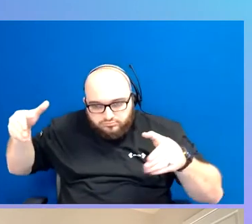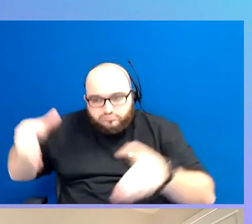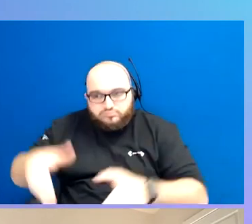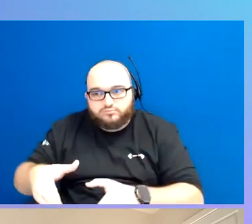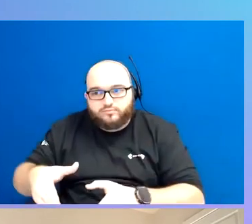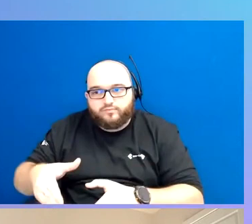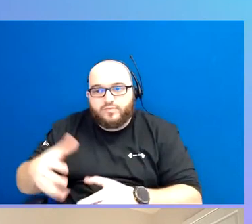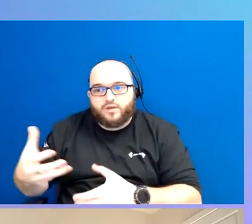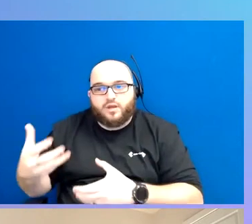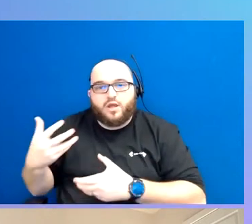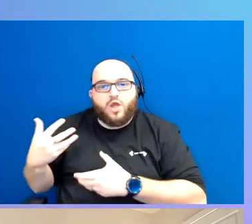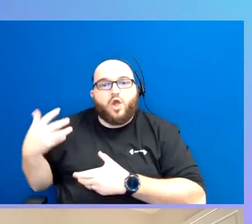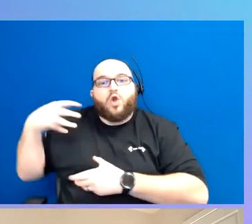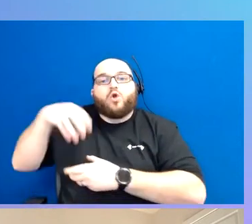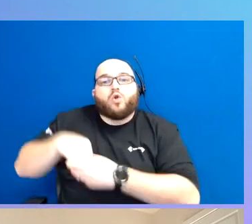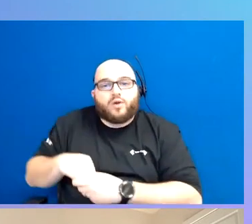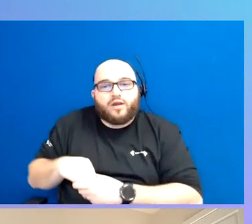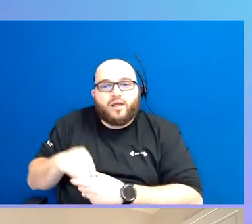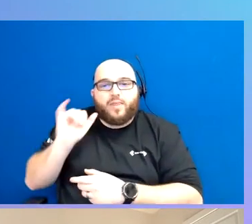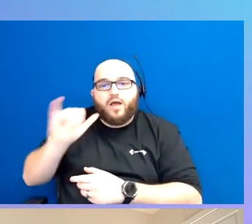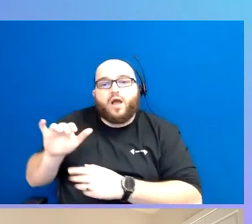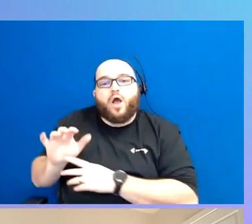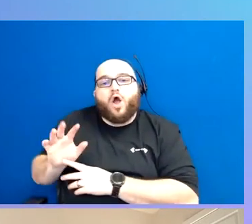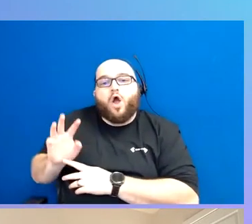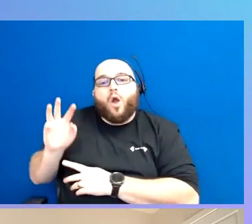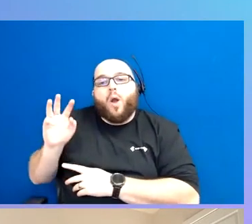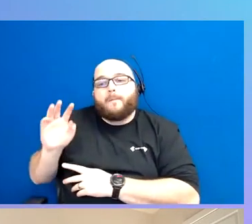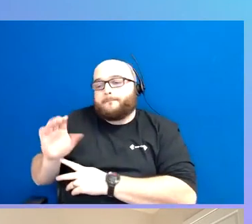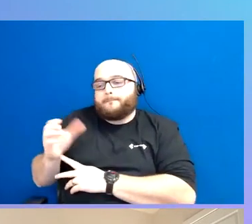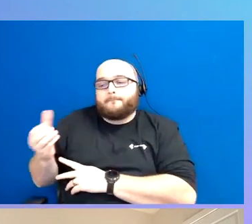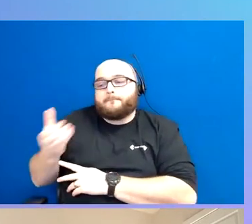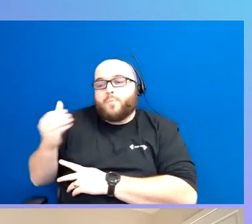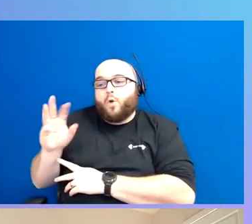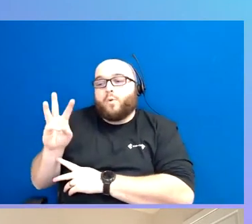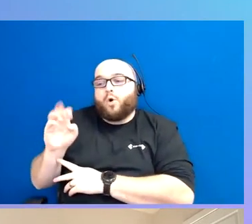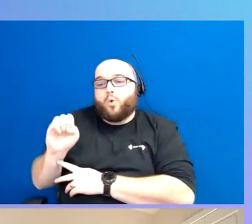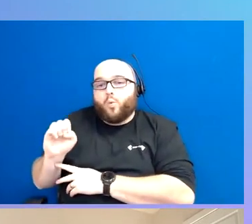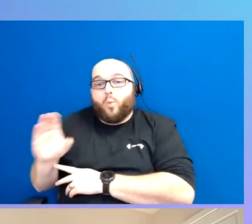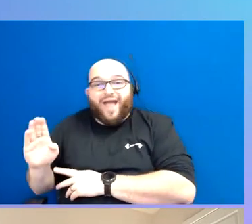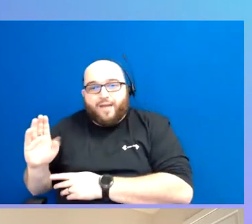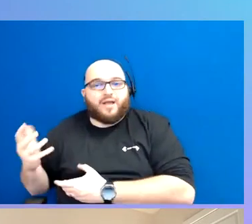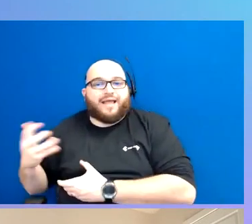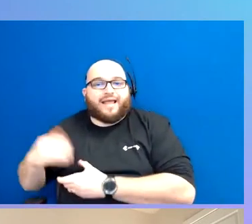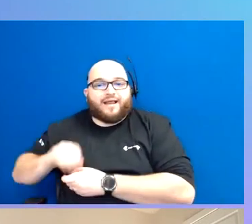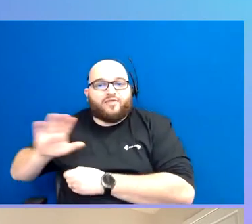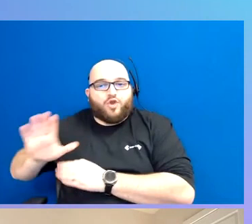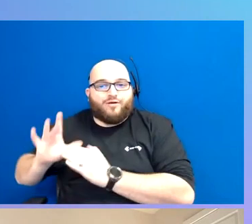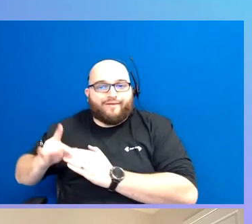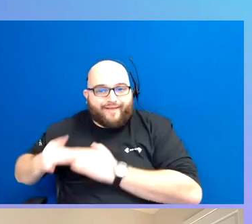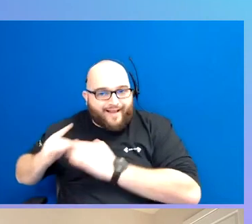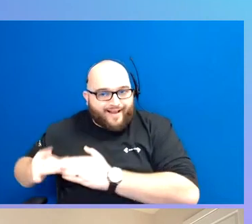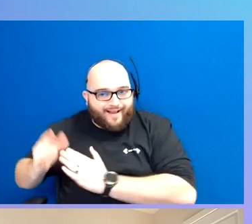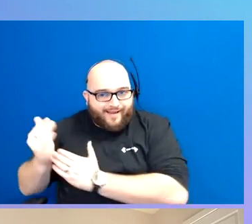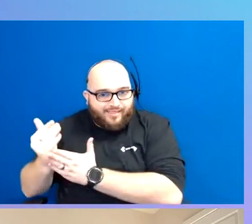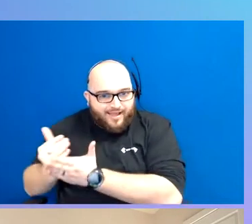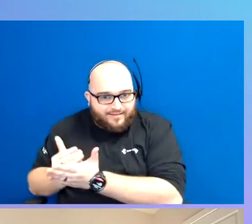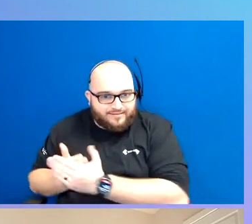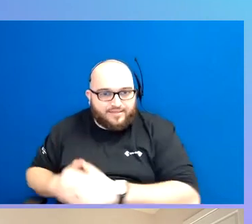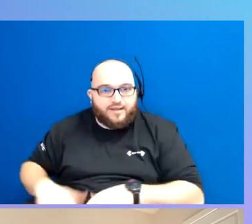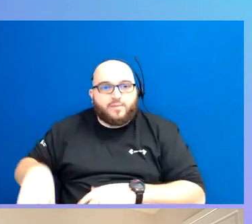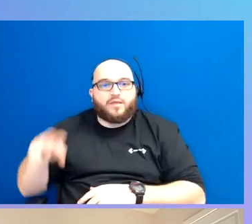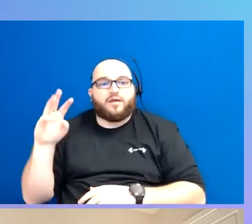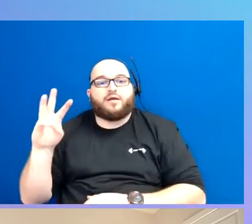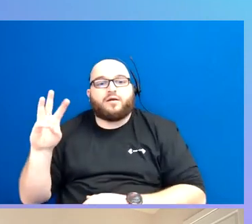towards including the mobile web into the guidelines. And at the same time,